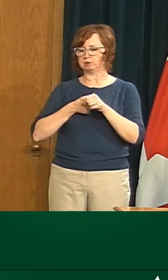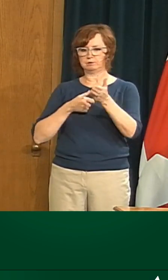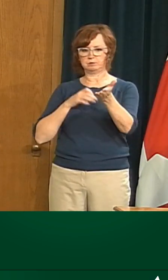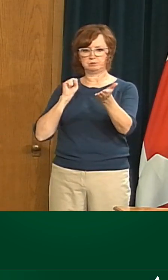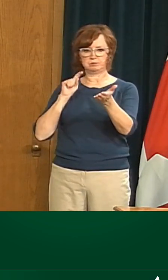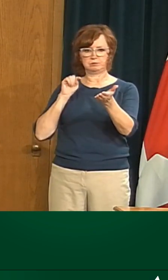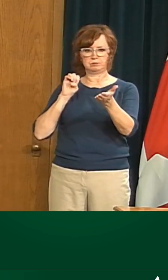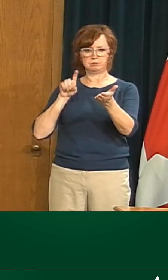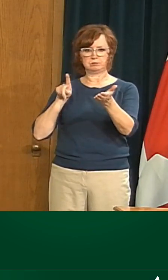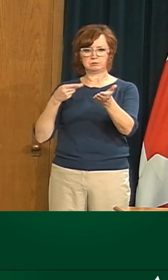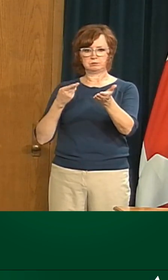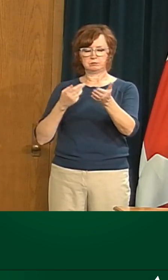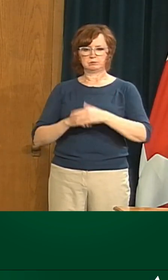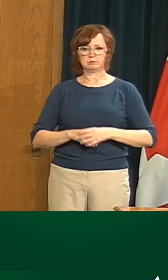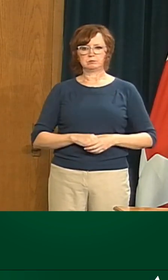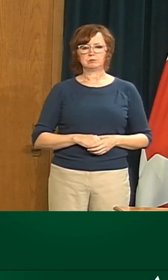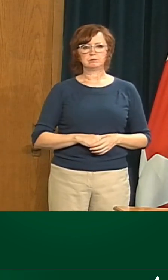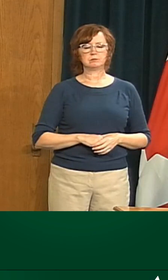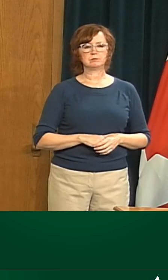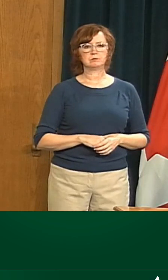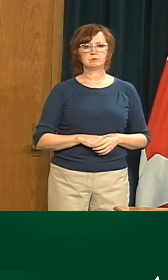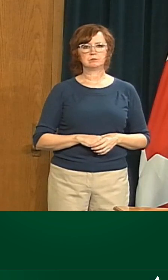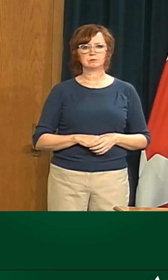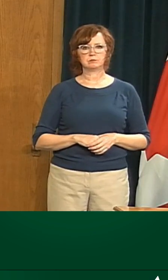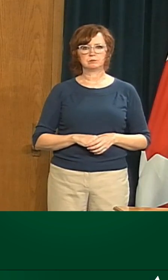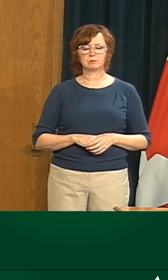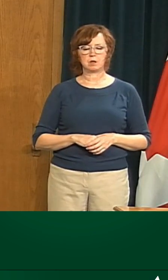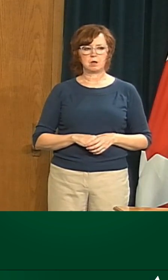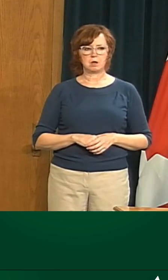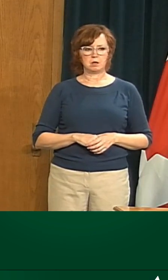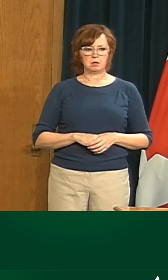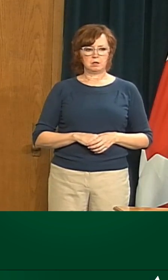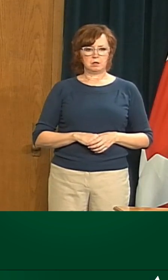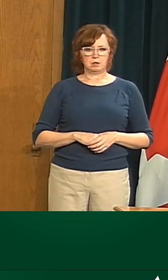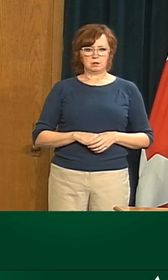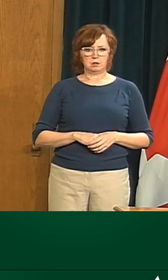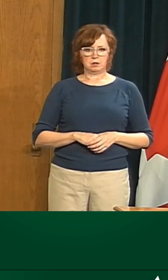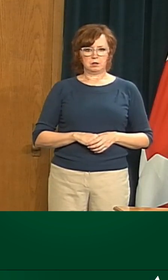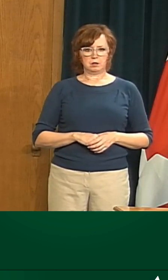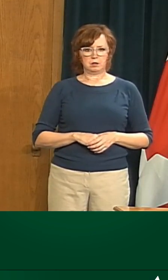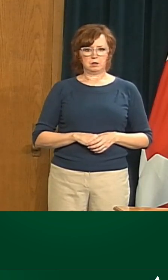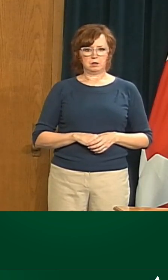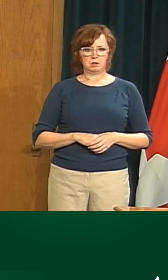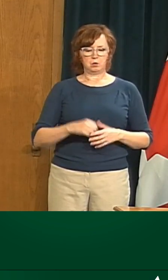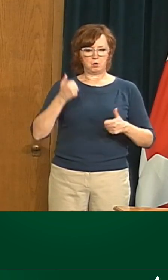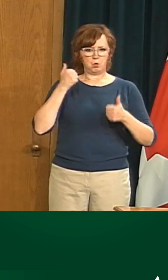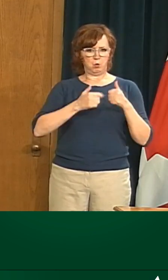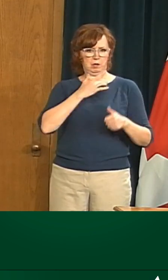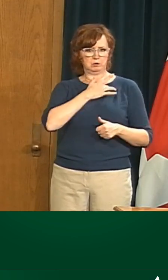staff. Yeah. Can you say which provinces you've shared this plan with?